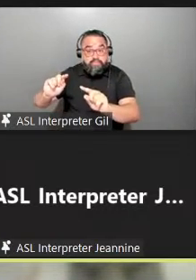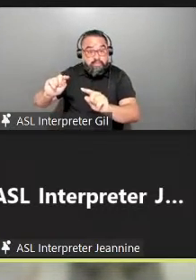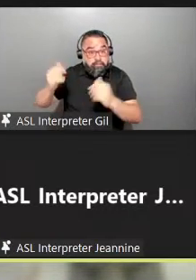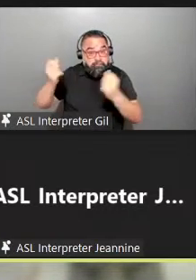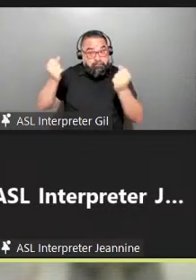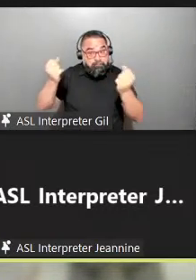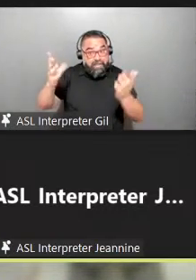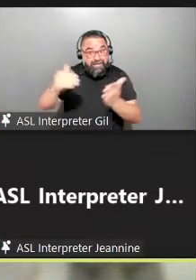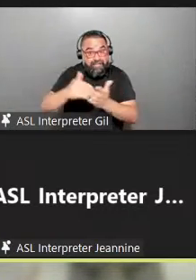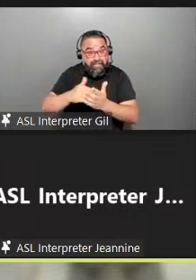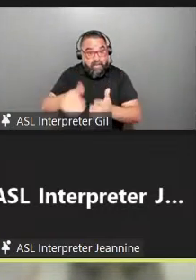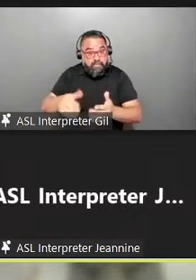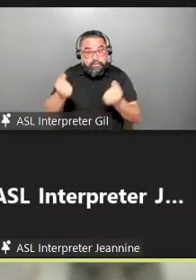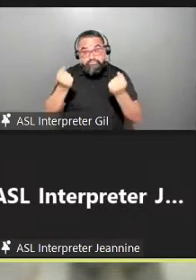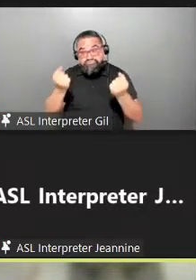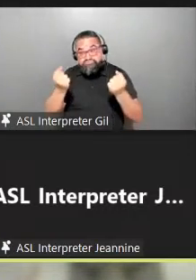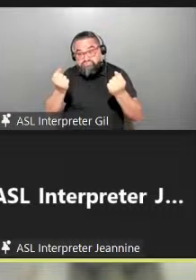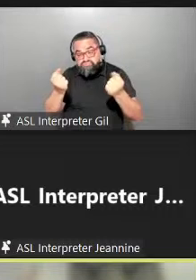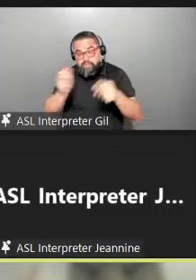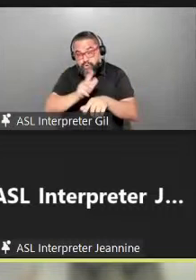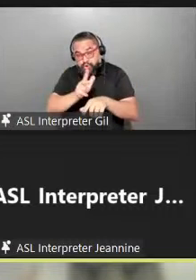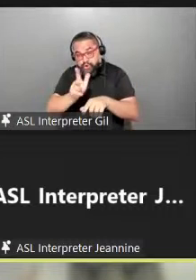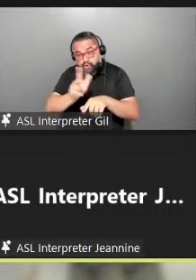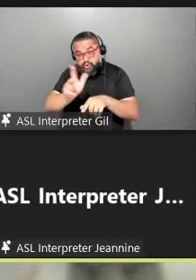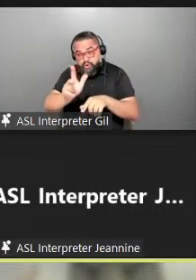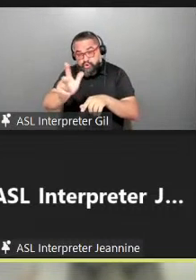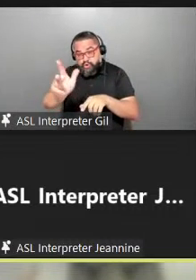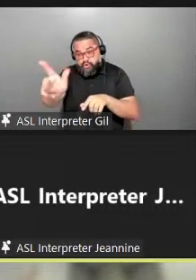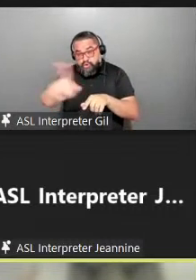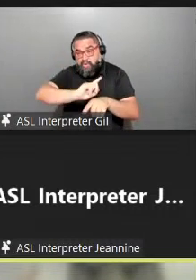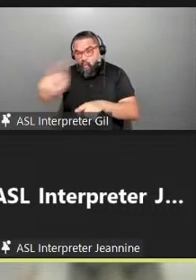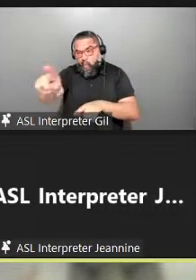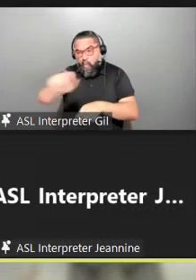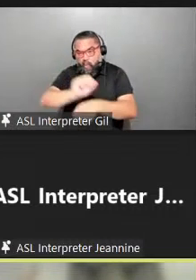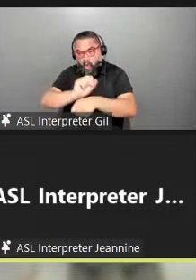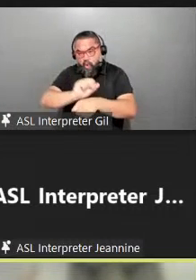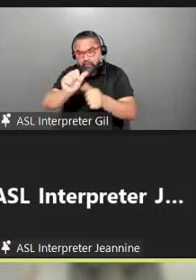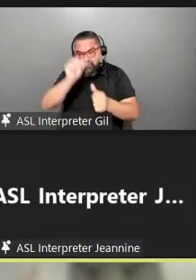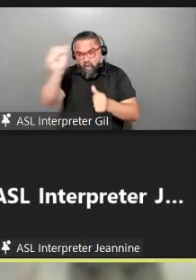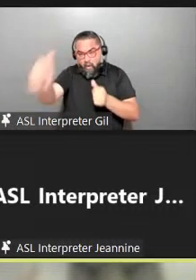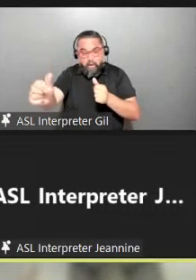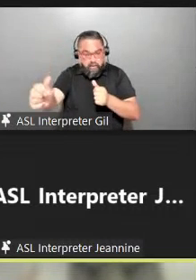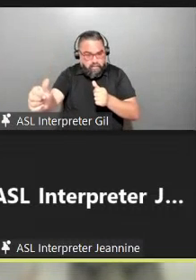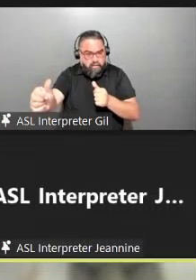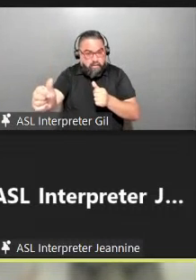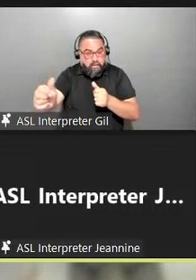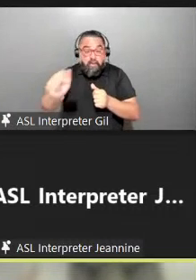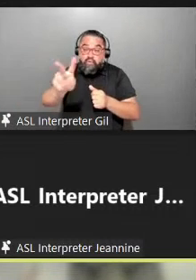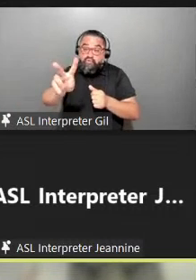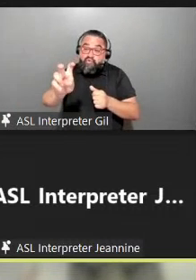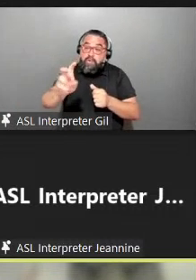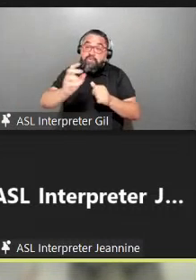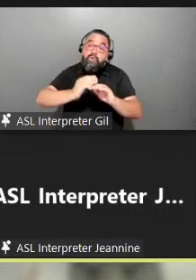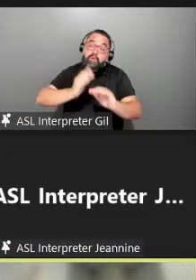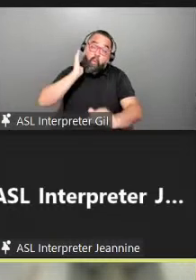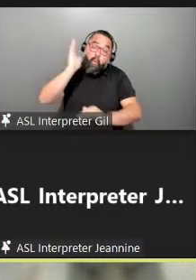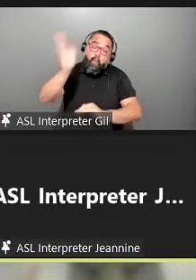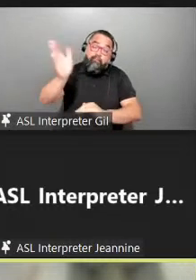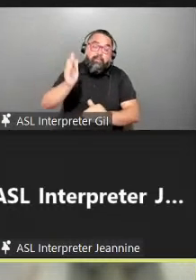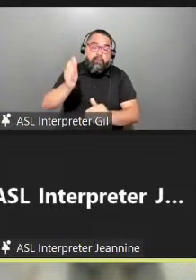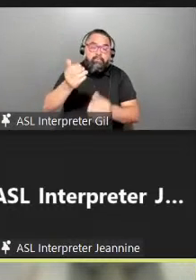they live. Over 200,000 commuters work and reside on opposite sides of the San Andreas Fault.